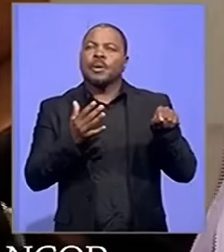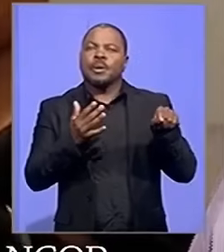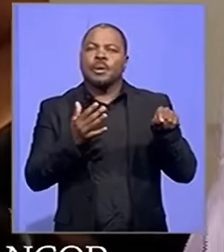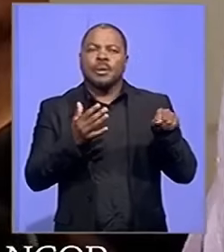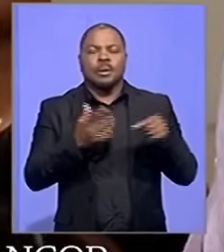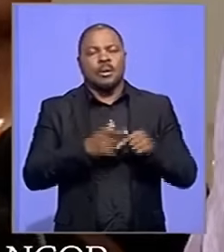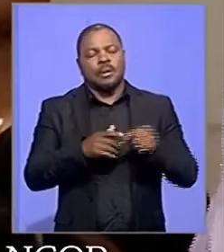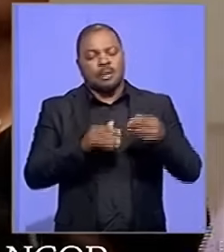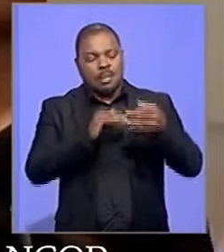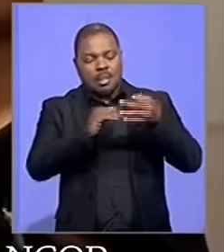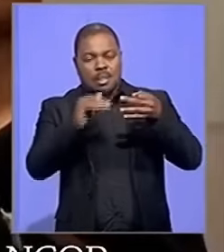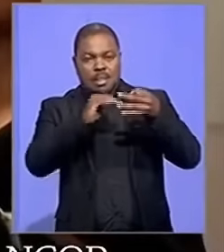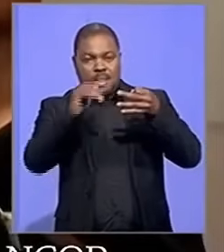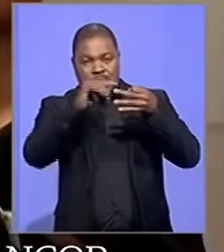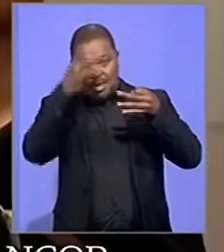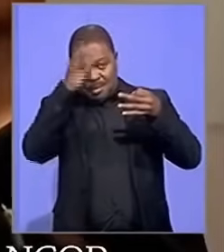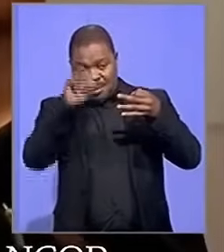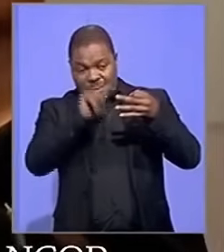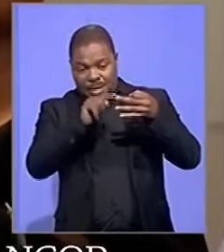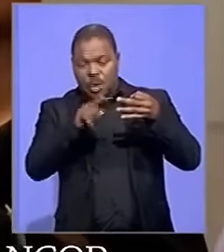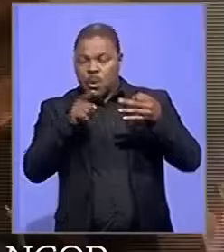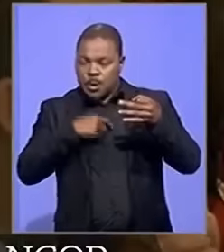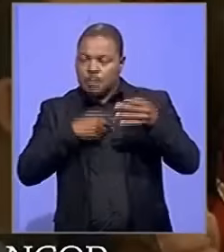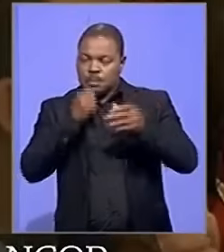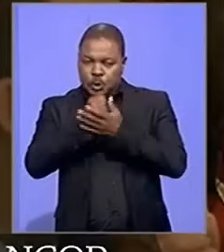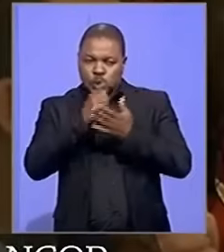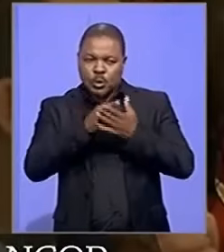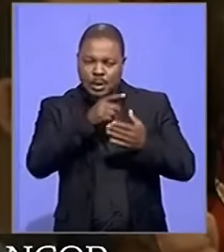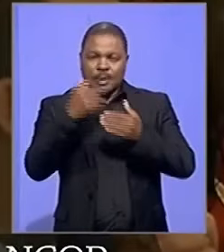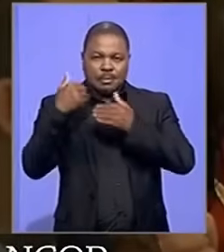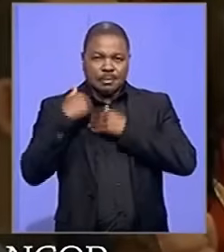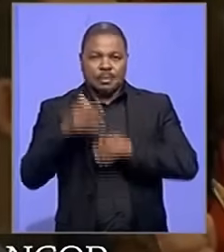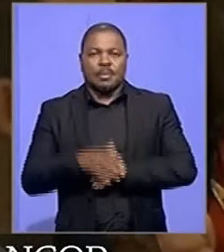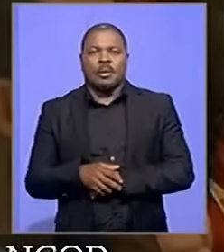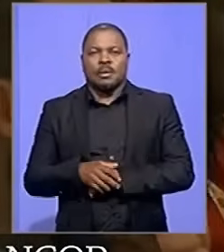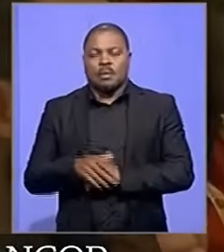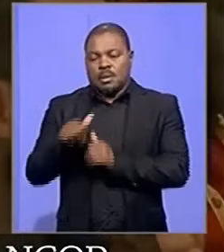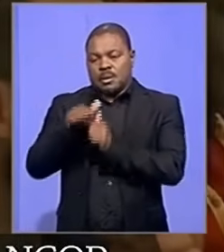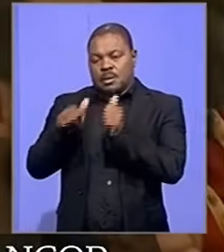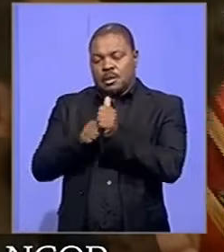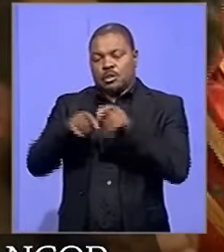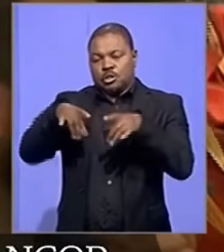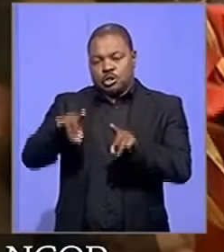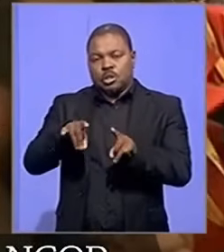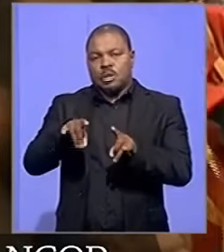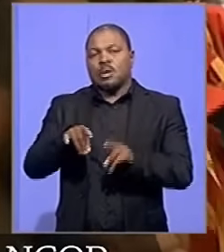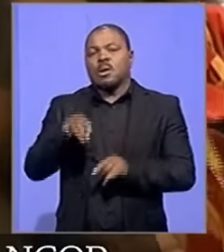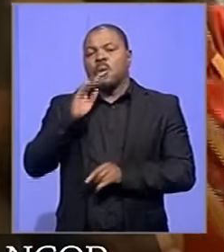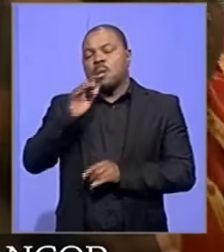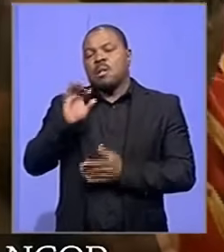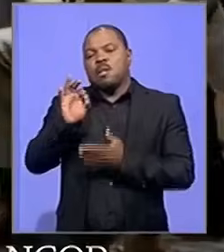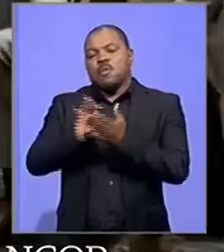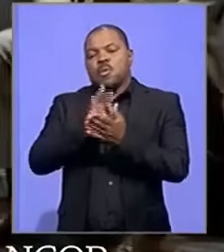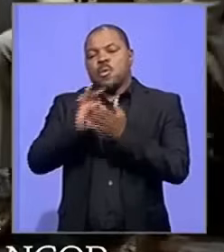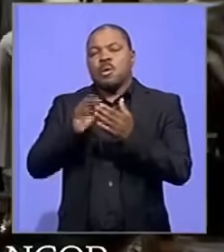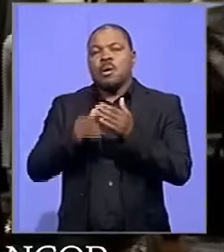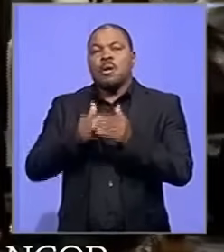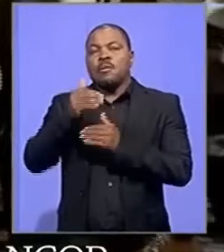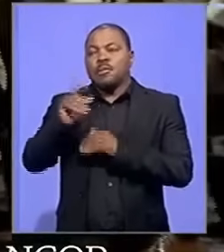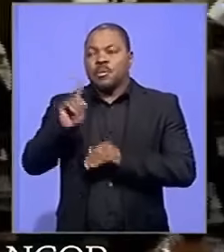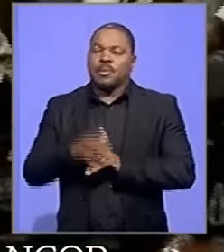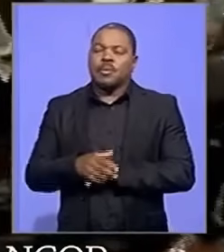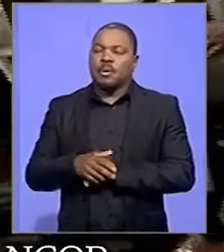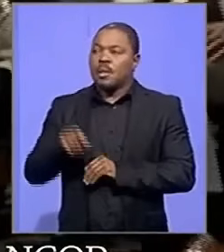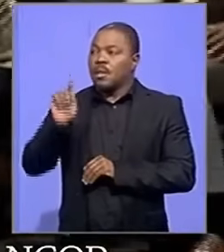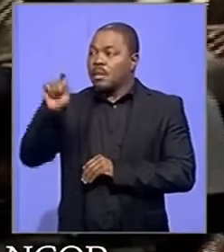three spheres of government accountable. Motlatamodulasetulo o tla kgethwa ge diprovense di sena